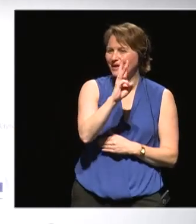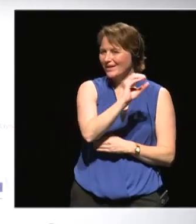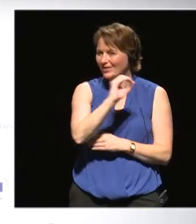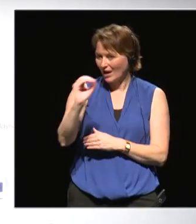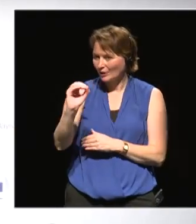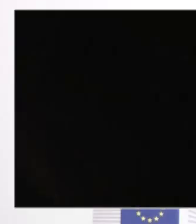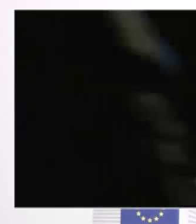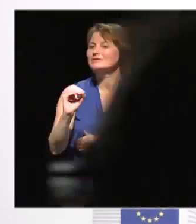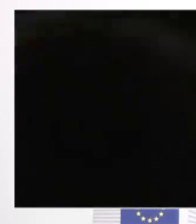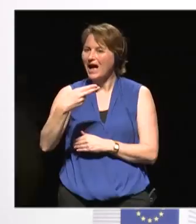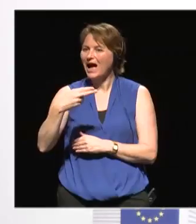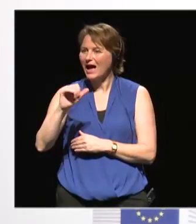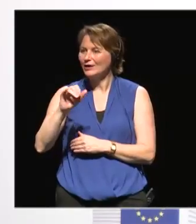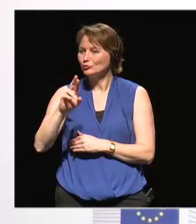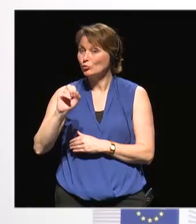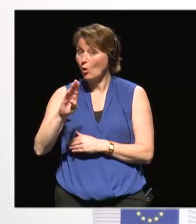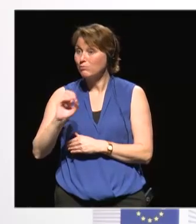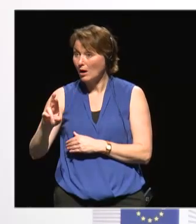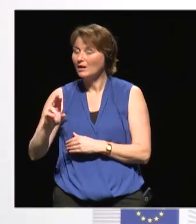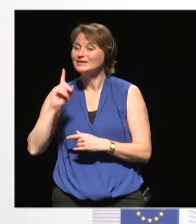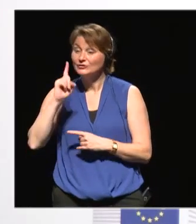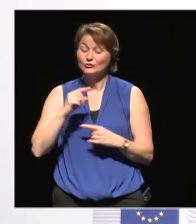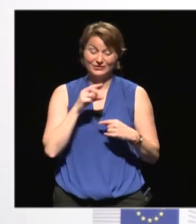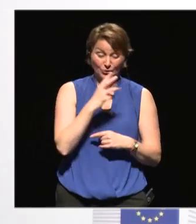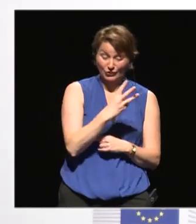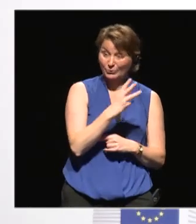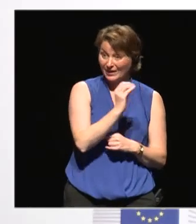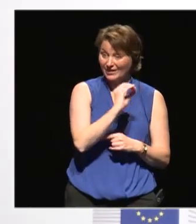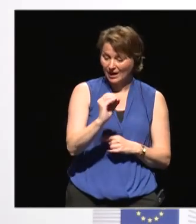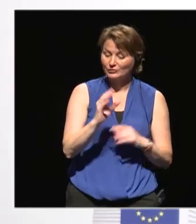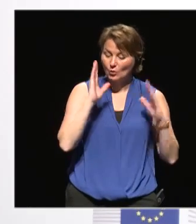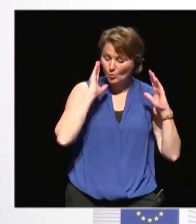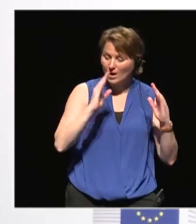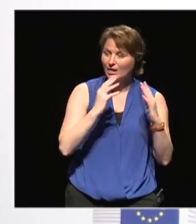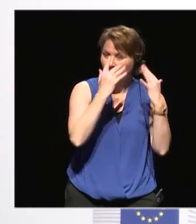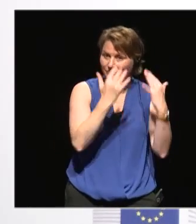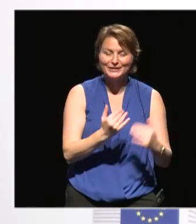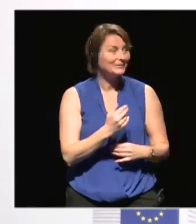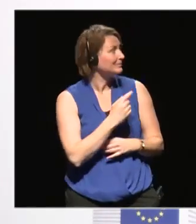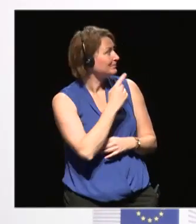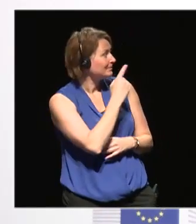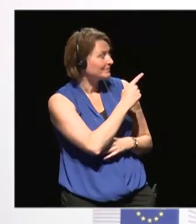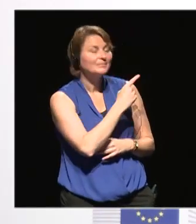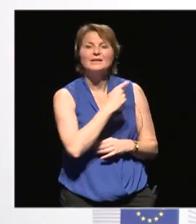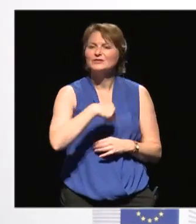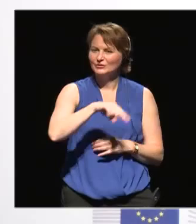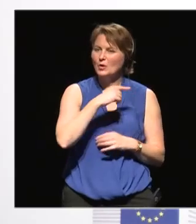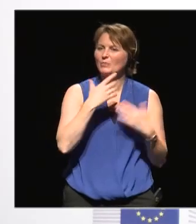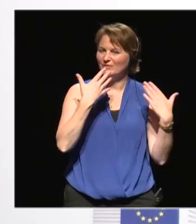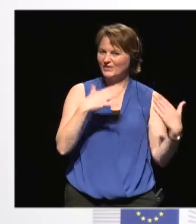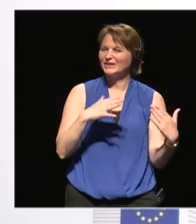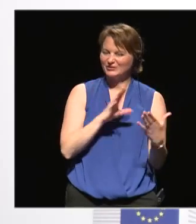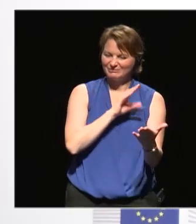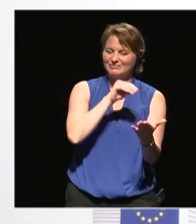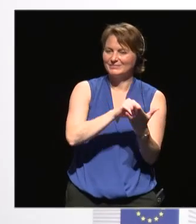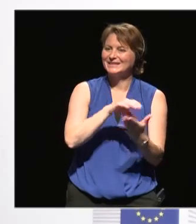of hydropower. And those 3,000 megawatts of hydropower are calculated. This is some of them are already registered with the CDM,